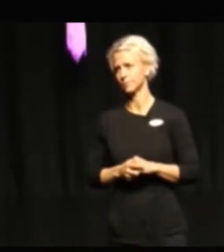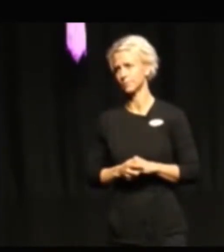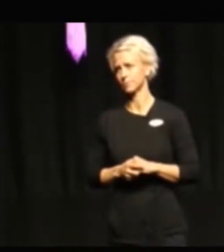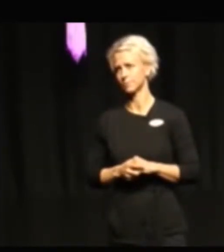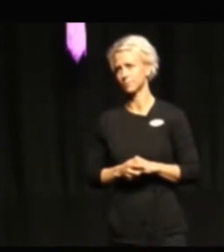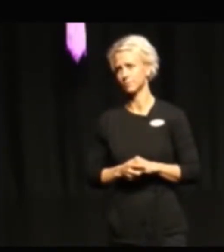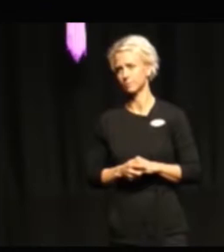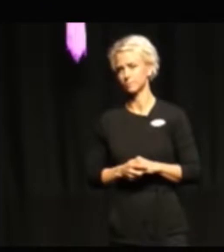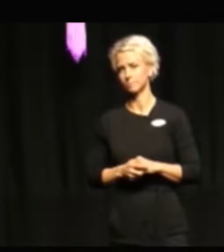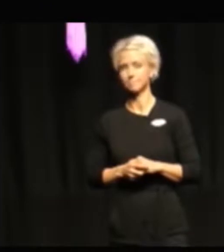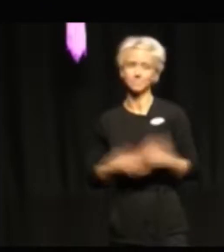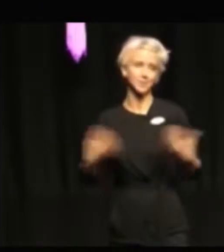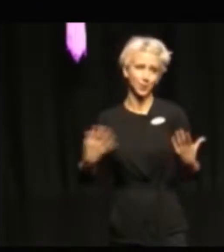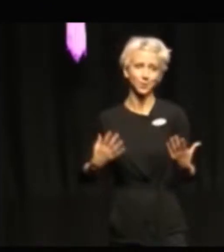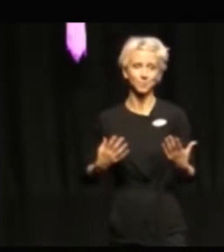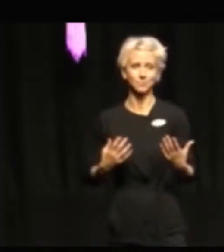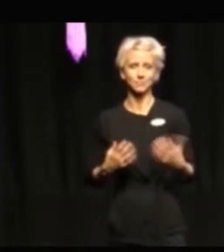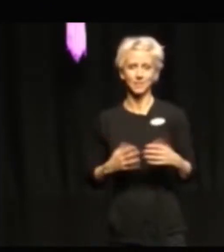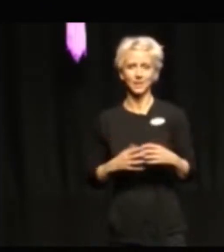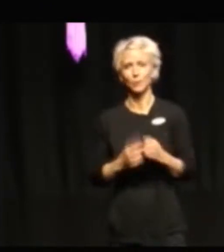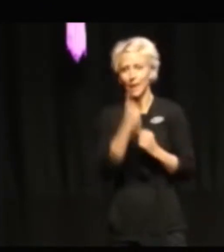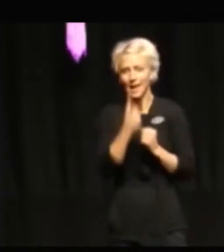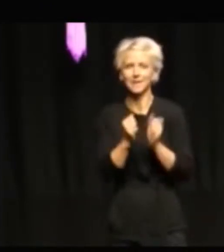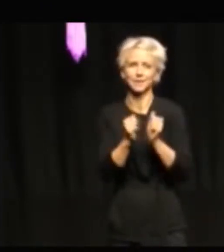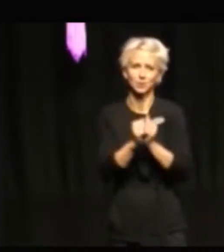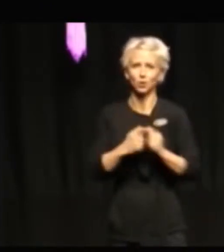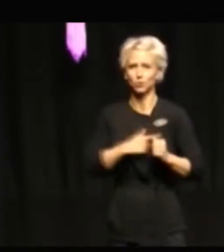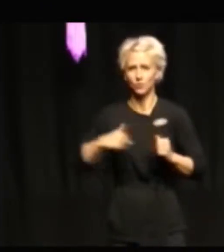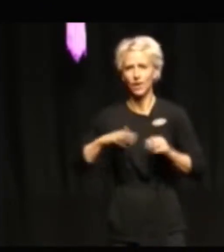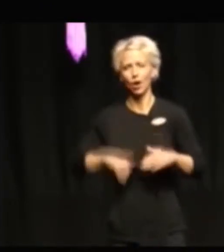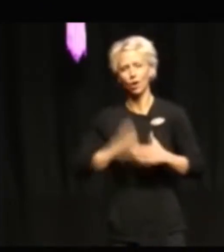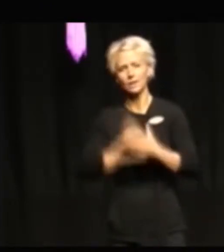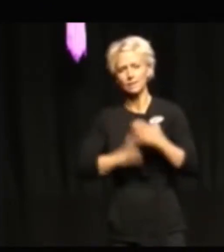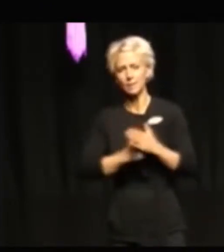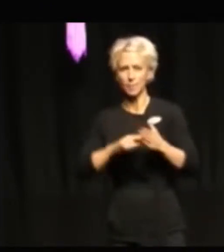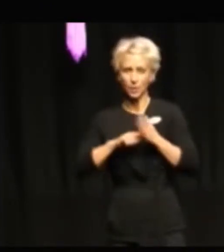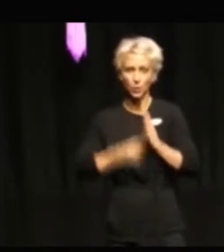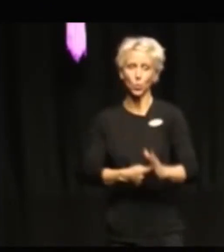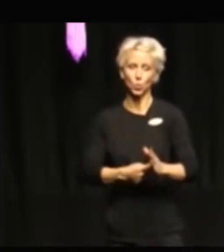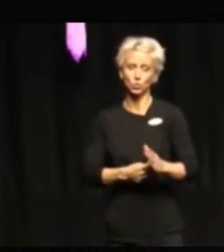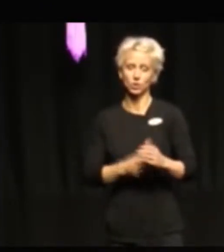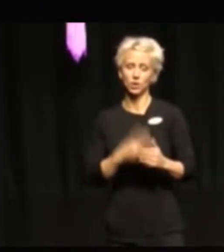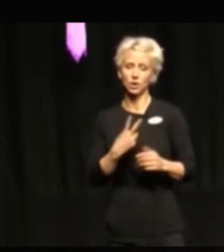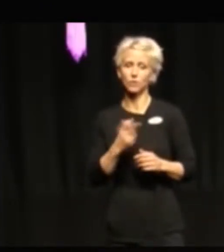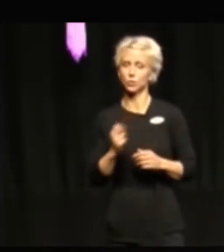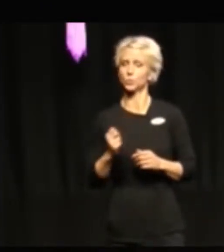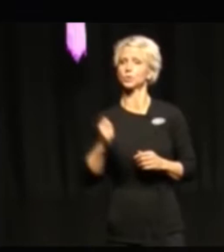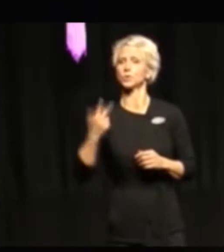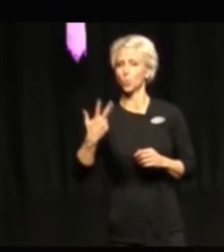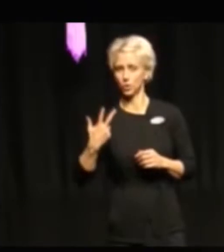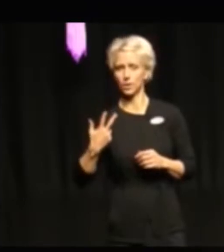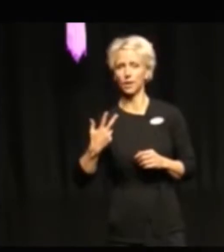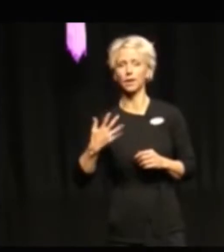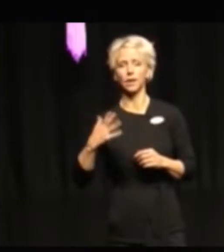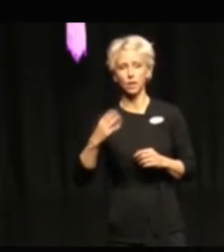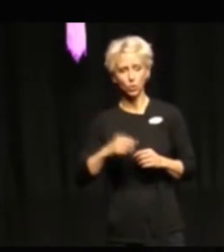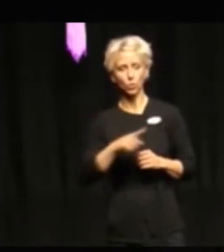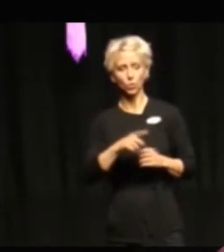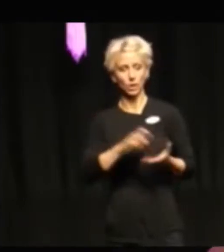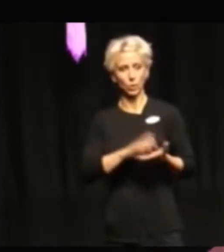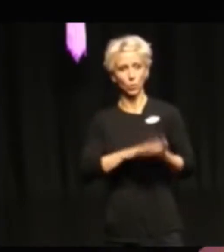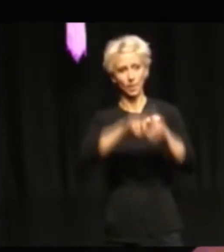So that's what we've been. That's one thing that we've been pushing very hard for. So in 2008, it got adopted, and